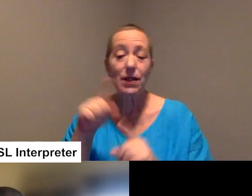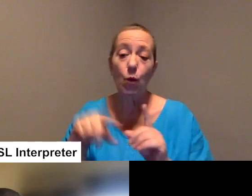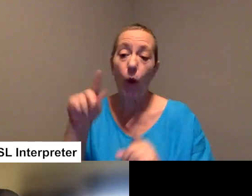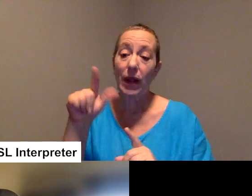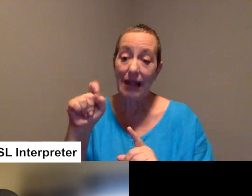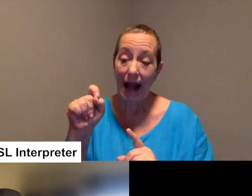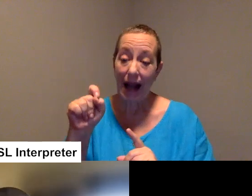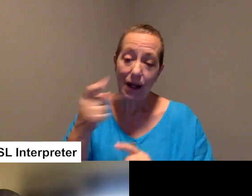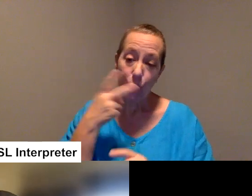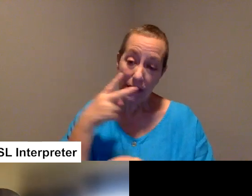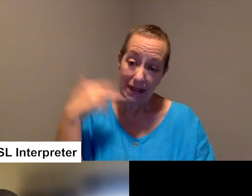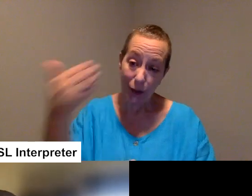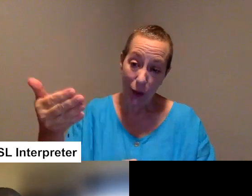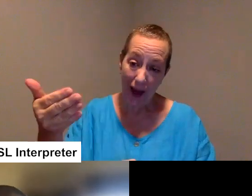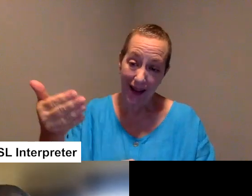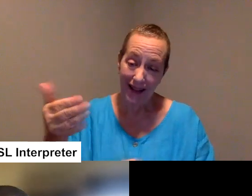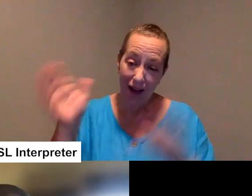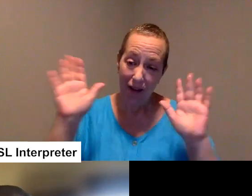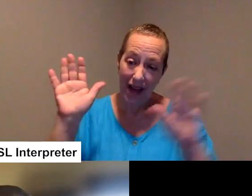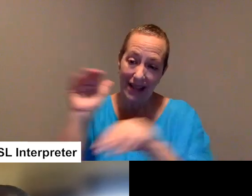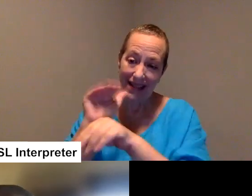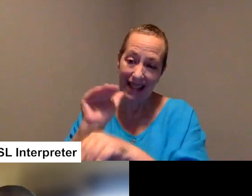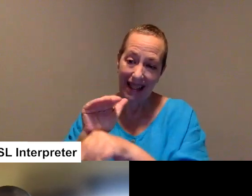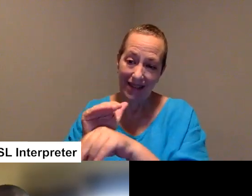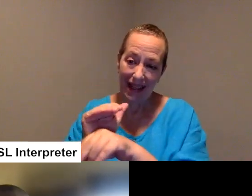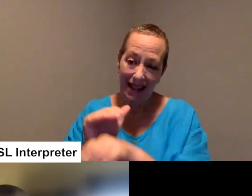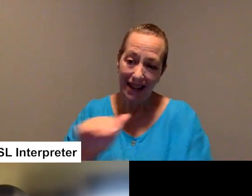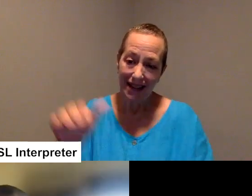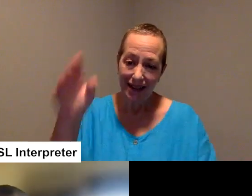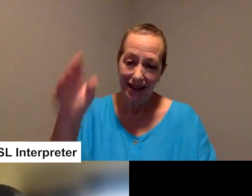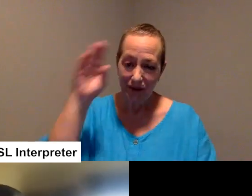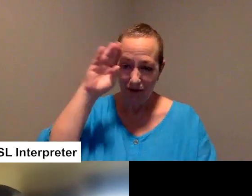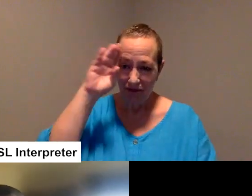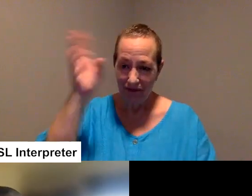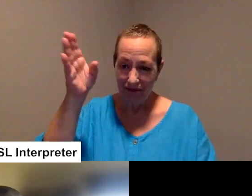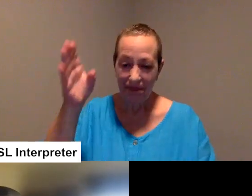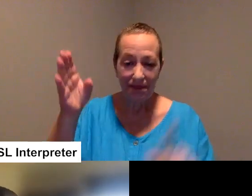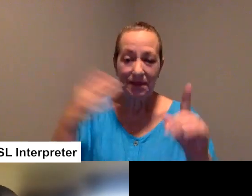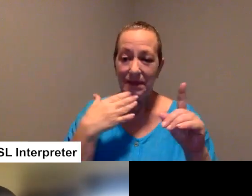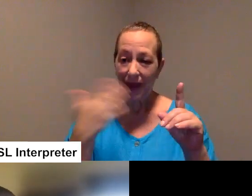see you then. Have a fantastic evening. Thank you.